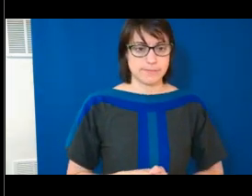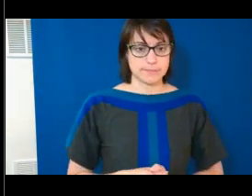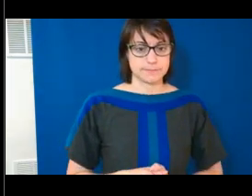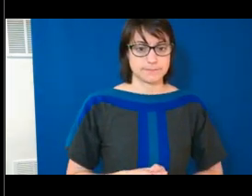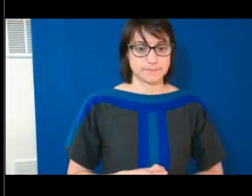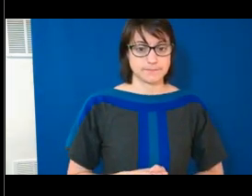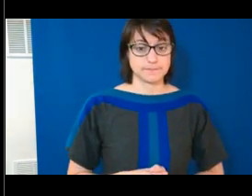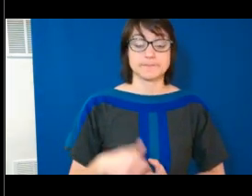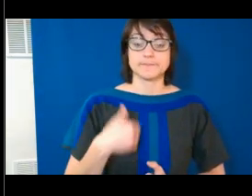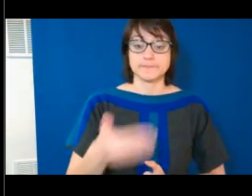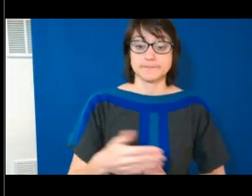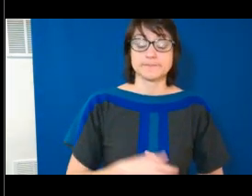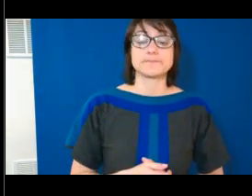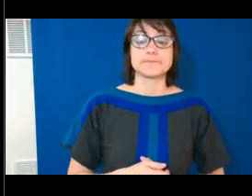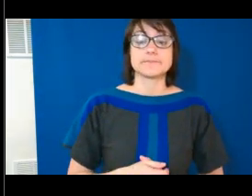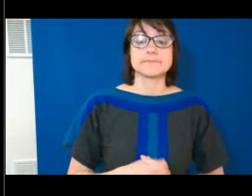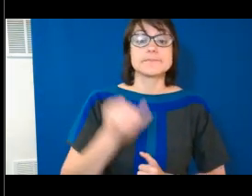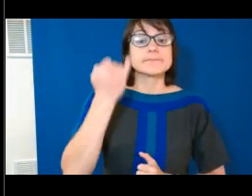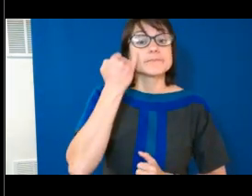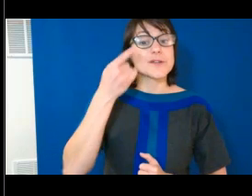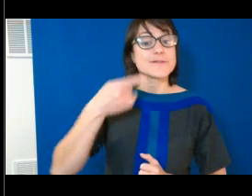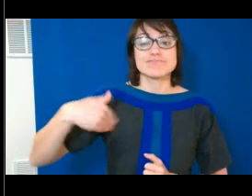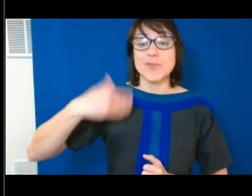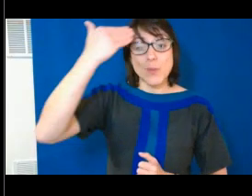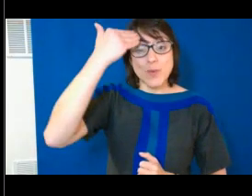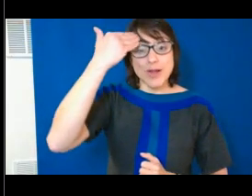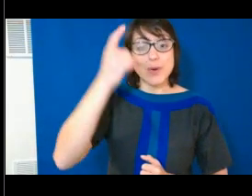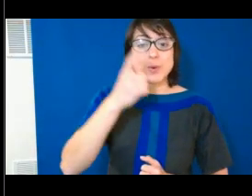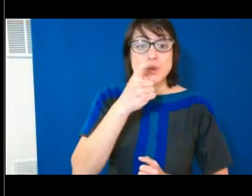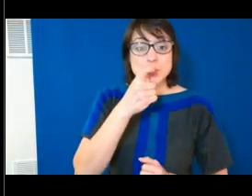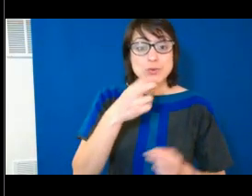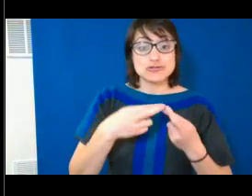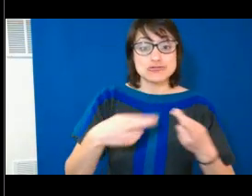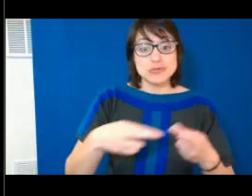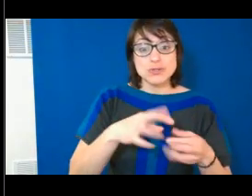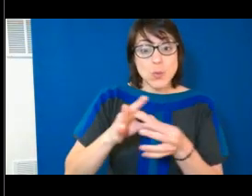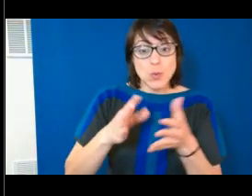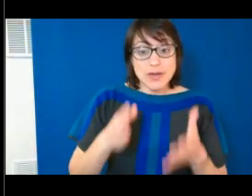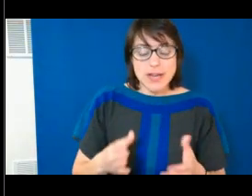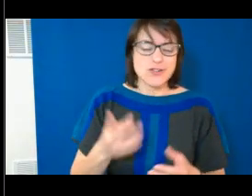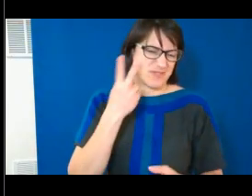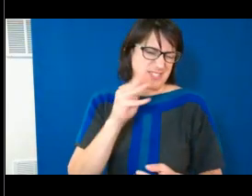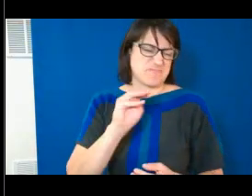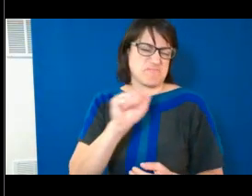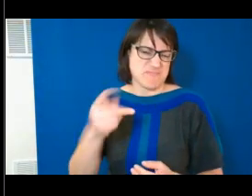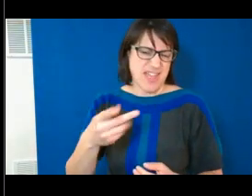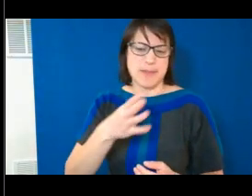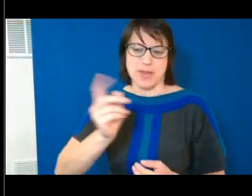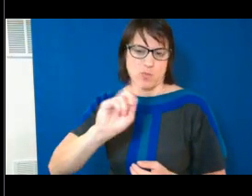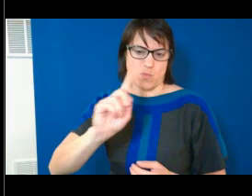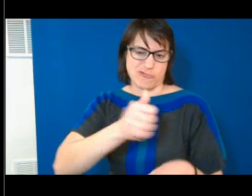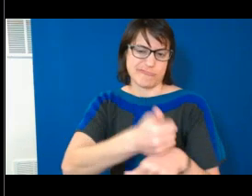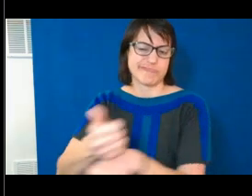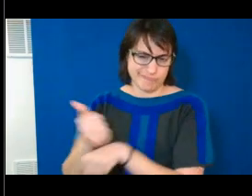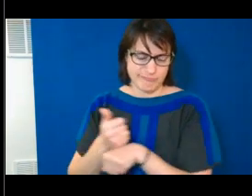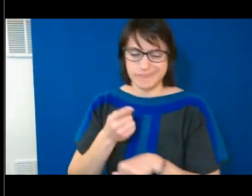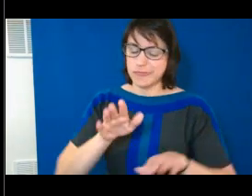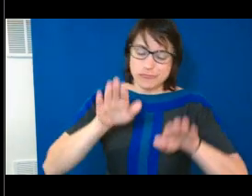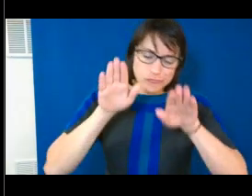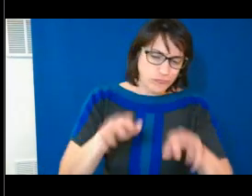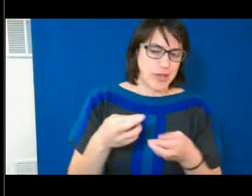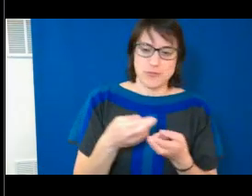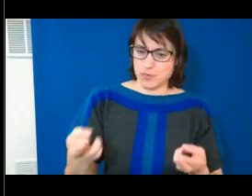And if you aren't aware of our regional coordinators, here's a map and list of where they're located. They're just a fabulous resource for making connections